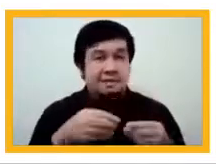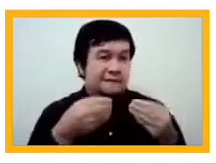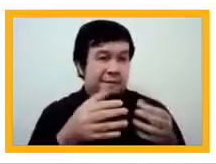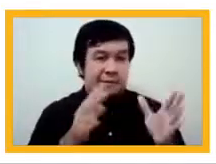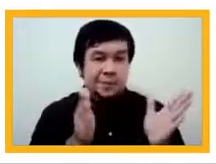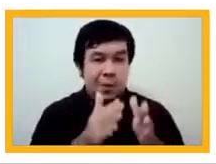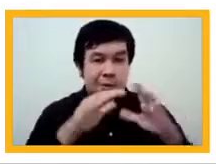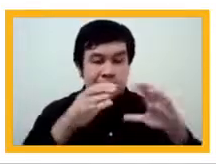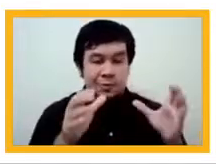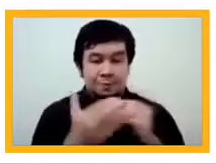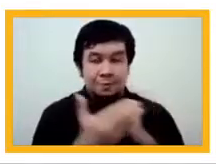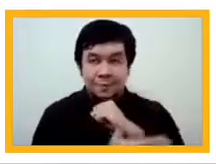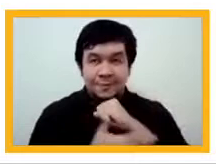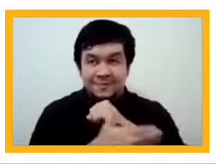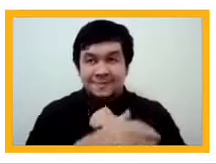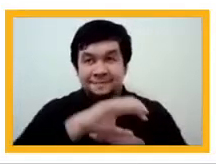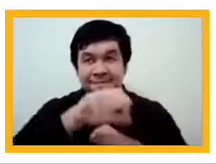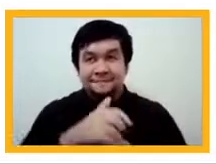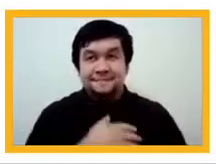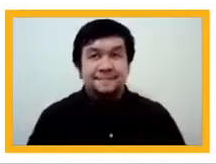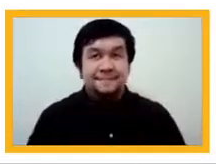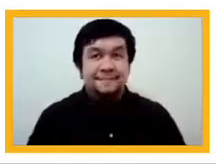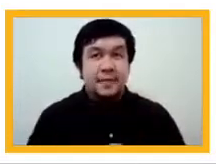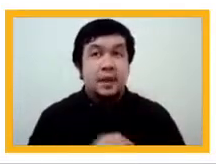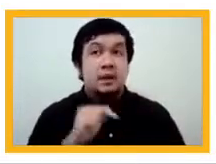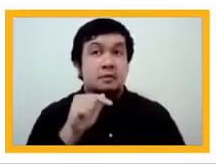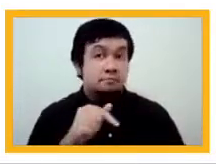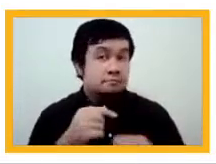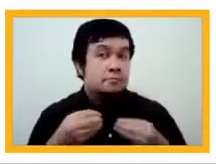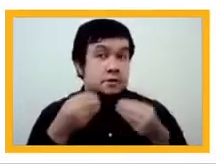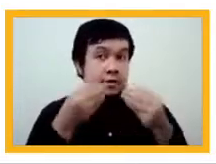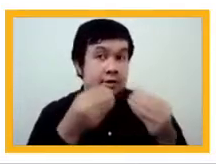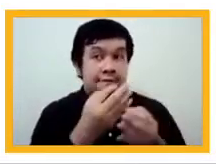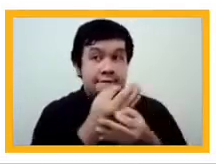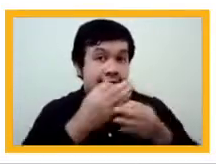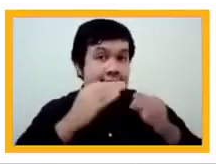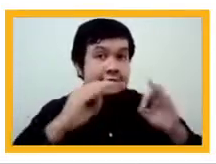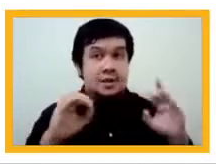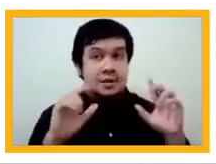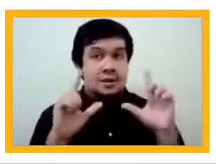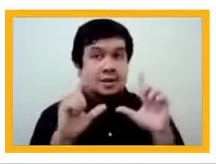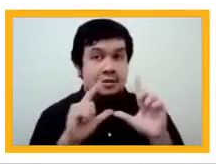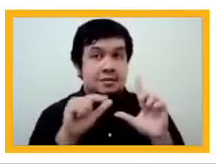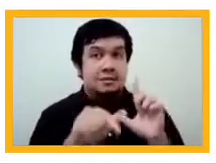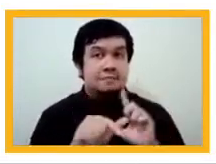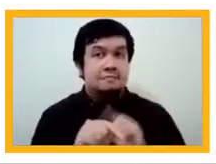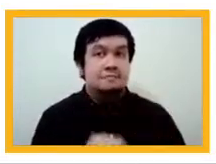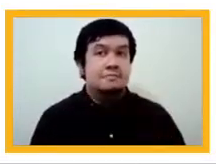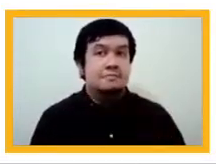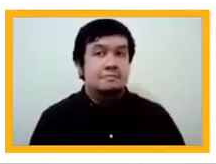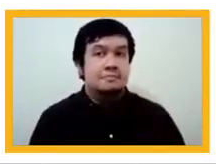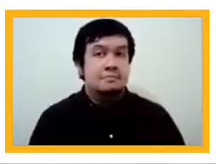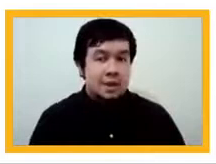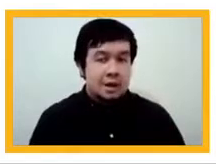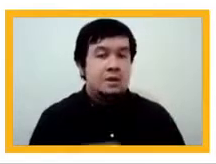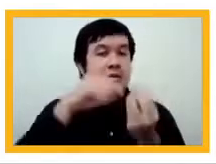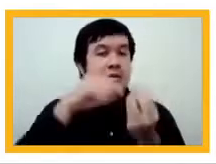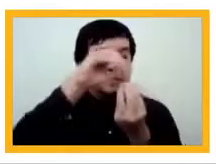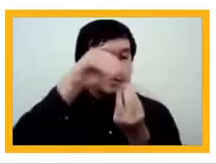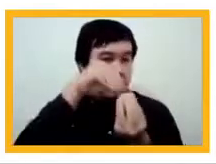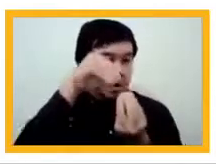licenses for developing countries, and Bhutan was one of the countries harvesting these opportunities. And the